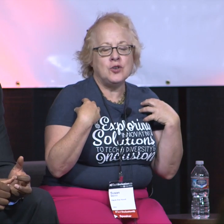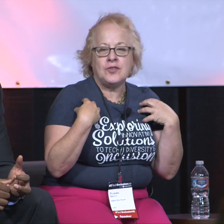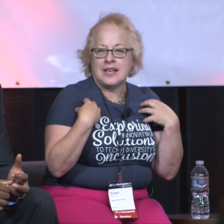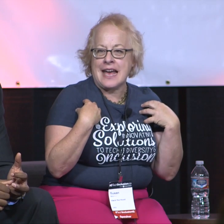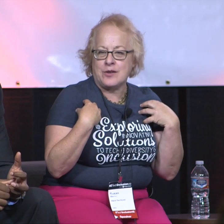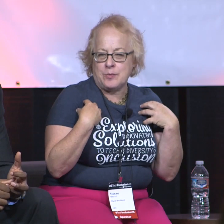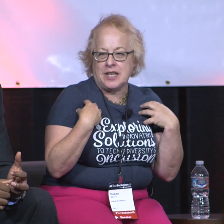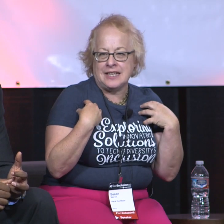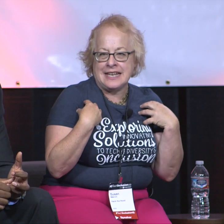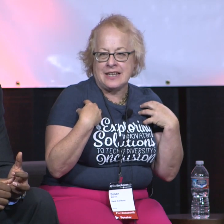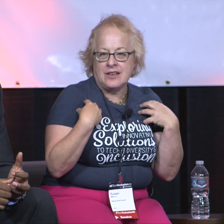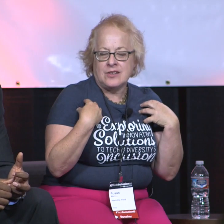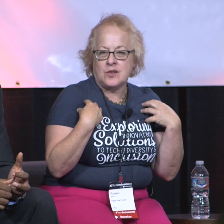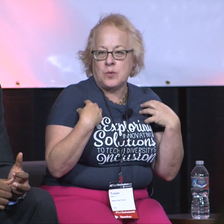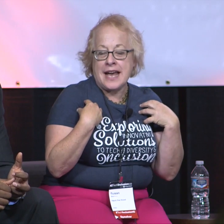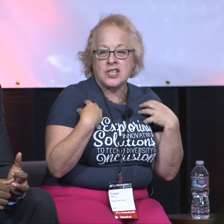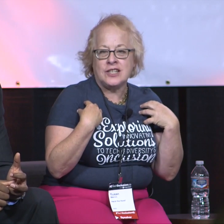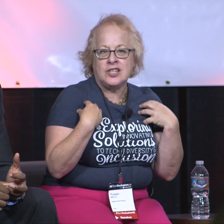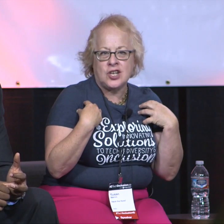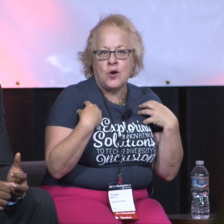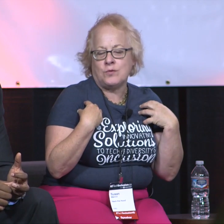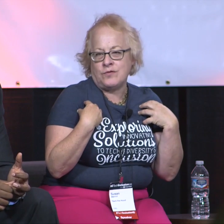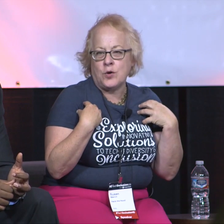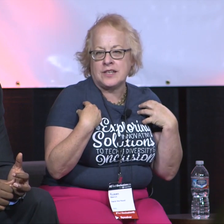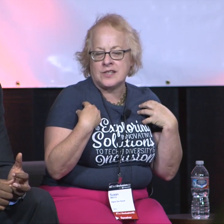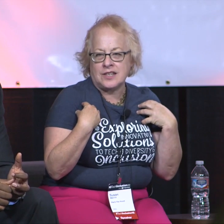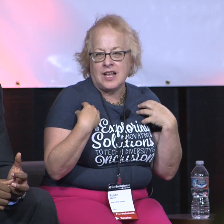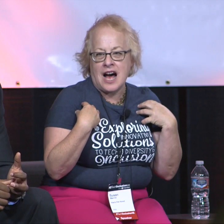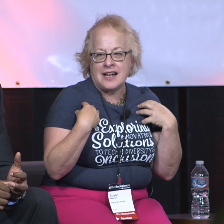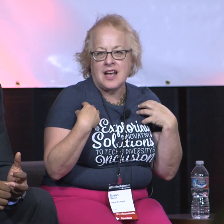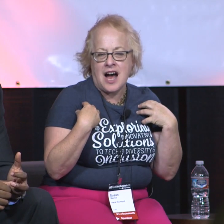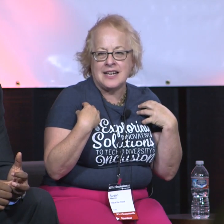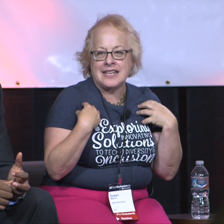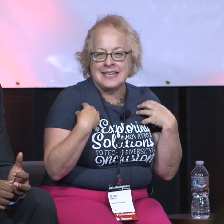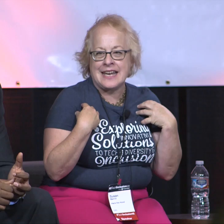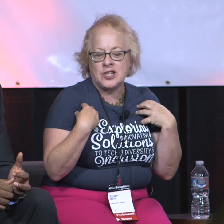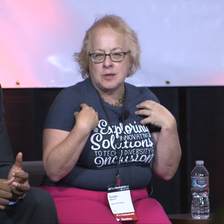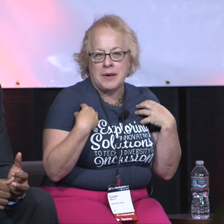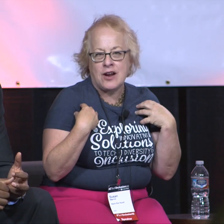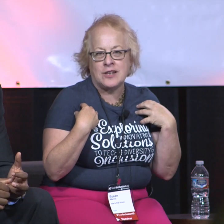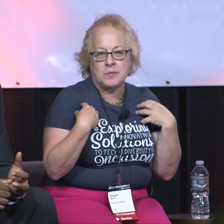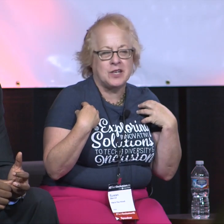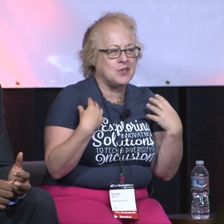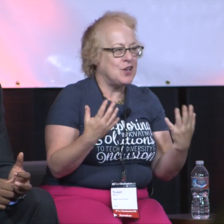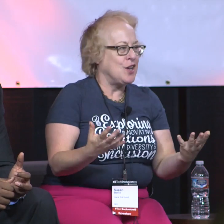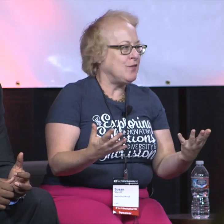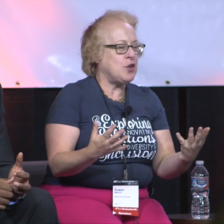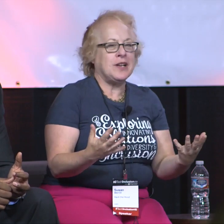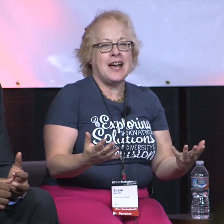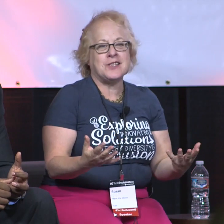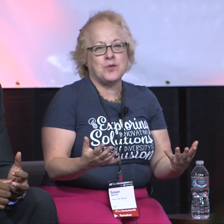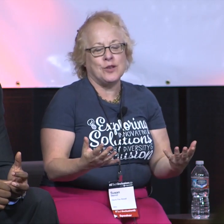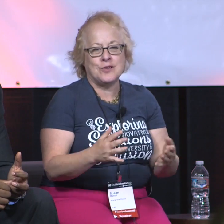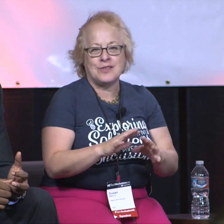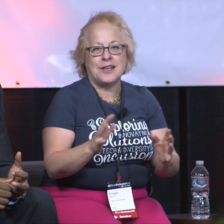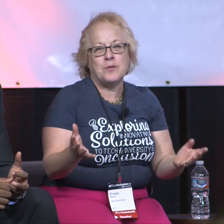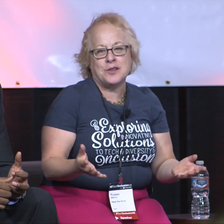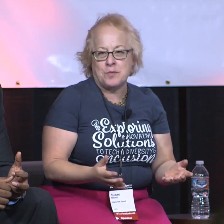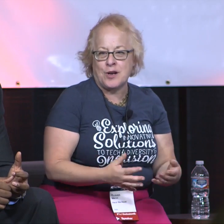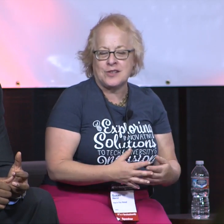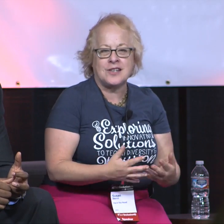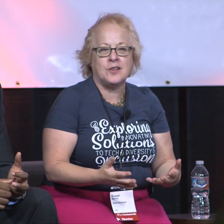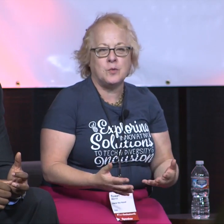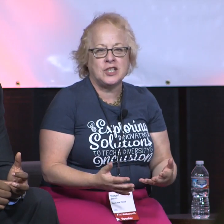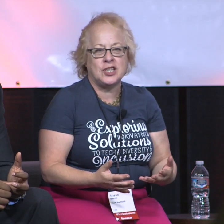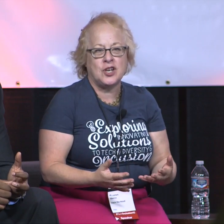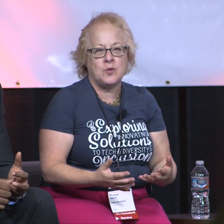of youth accountability. So we actually don't focus a lot on engaging the parents because if you know any high schoolers, they don't want